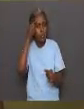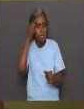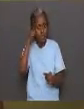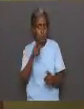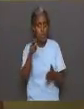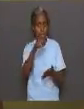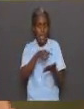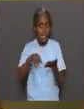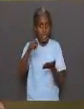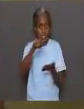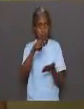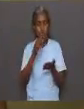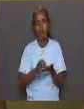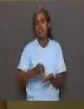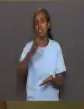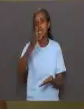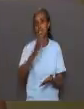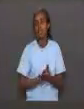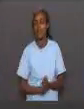be a circular cylinder.